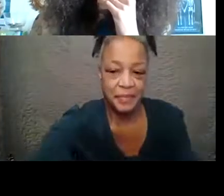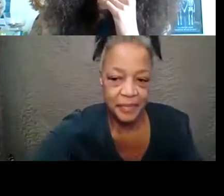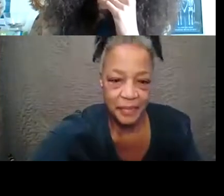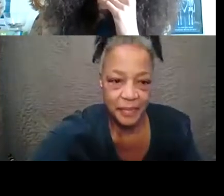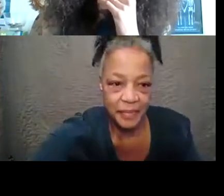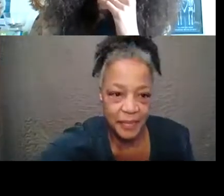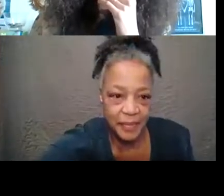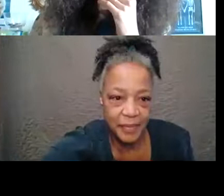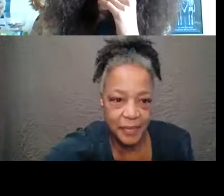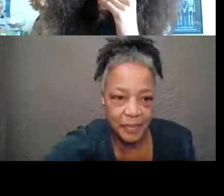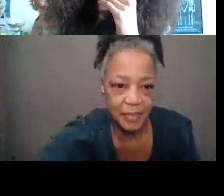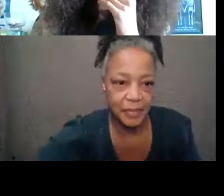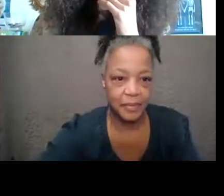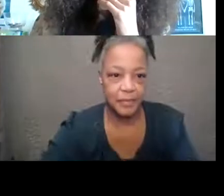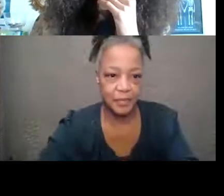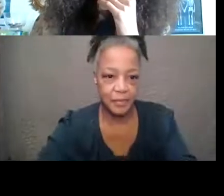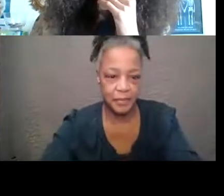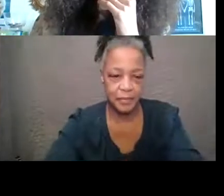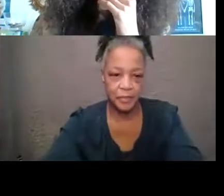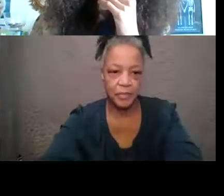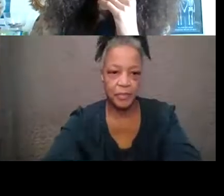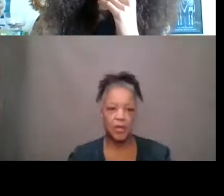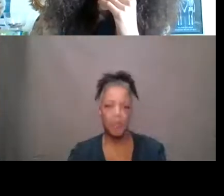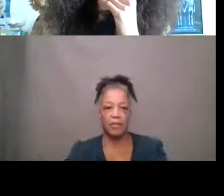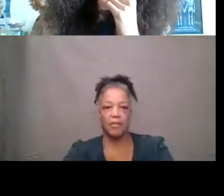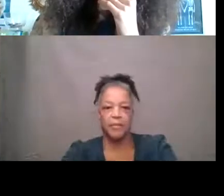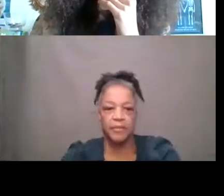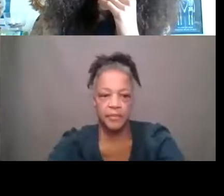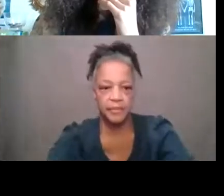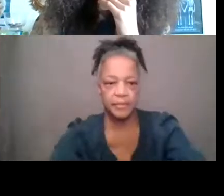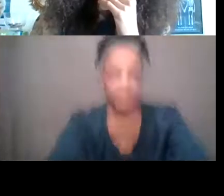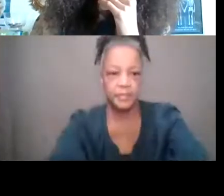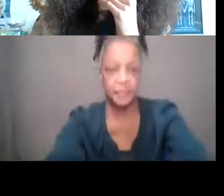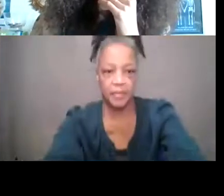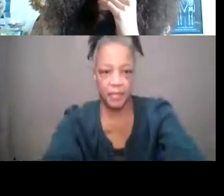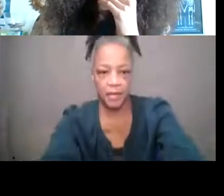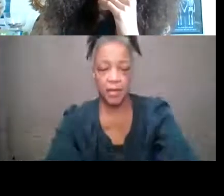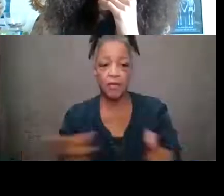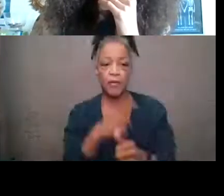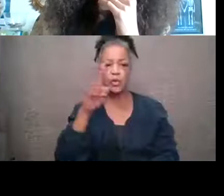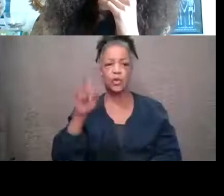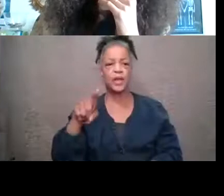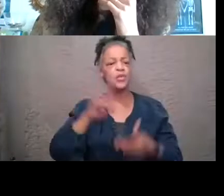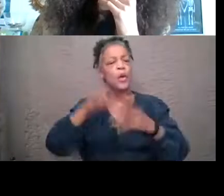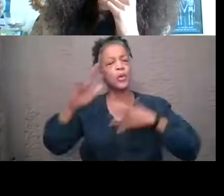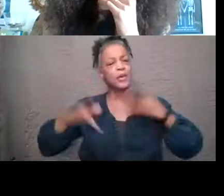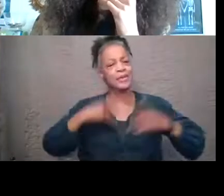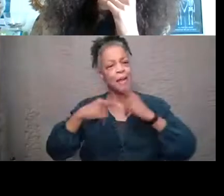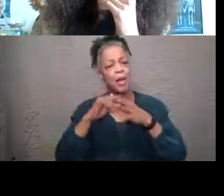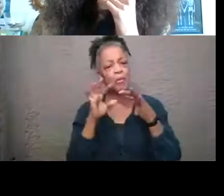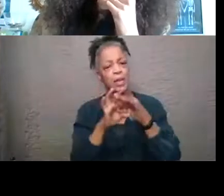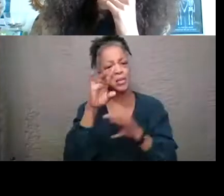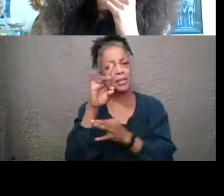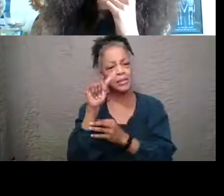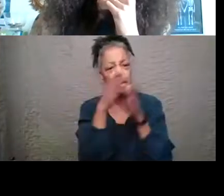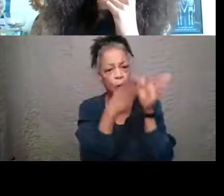a question. What are you excited about right now in terms of disability organizing? What do you see out there in your own